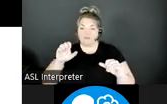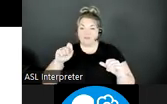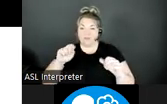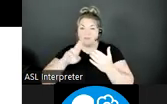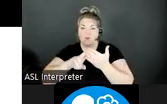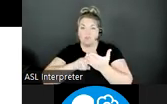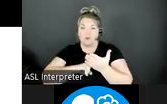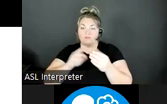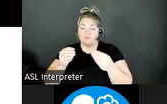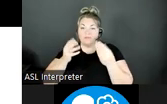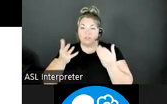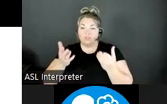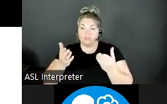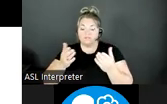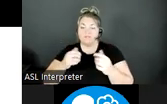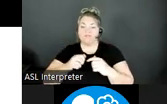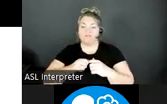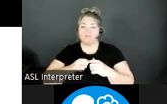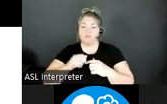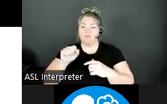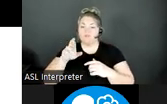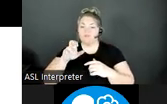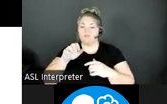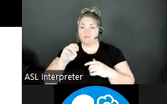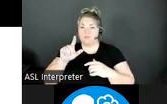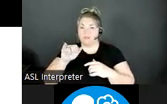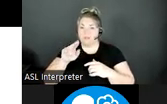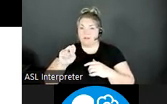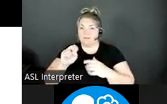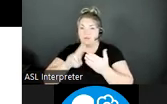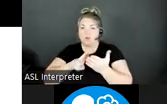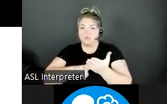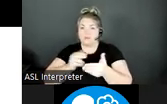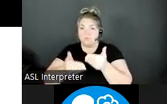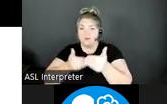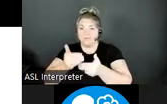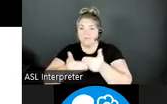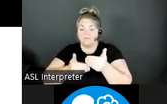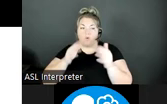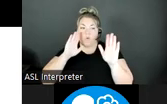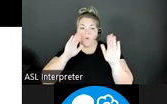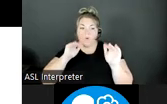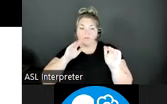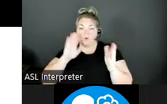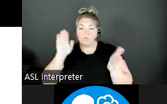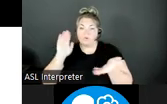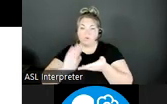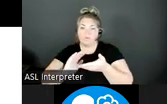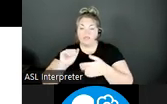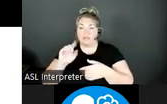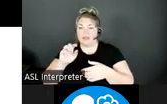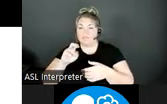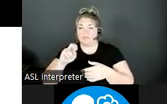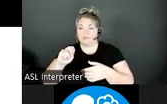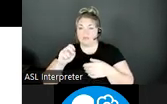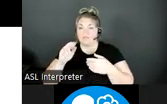contract provisions, is streamline the contract process, hopefully reducing administrative burden for